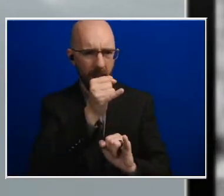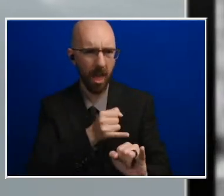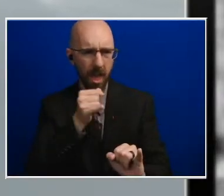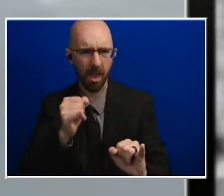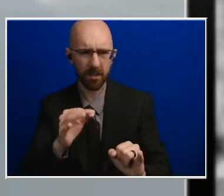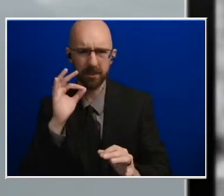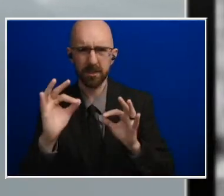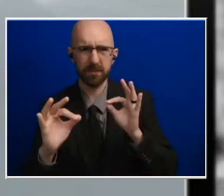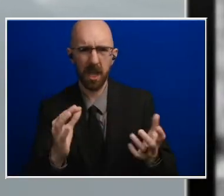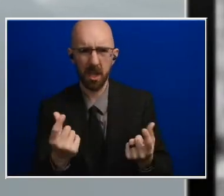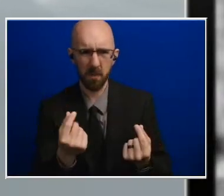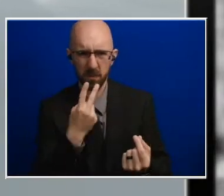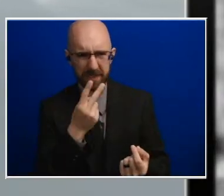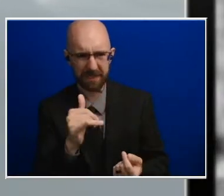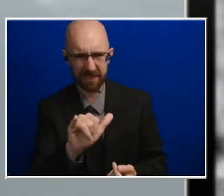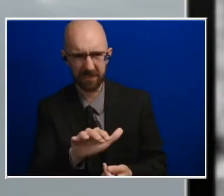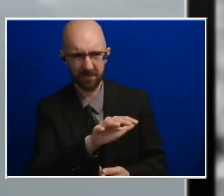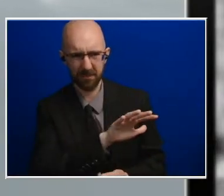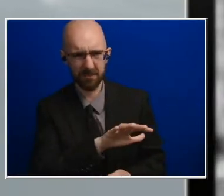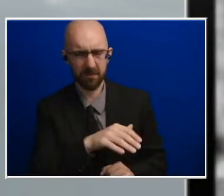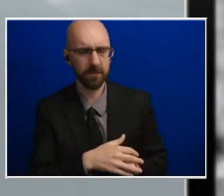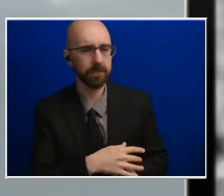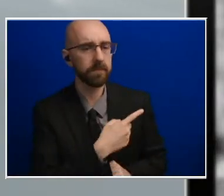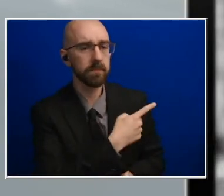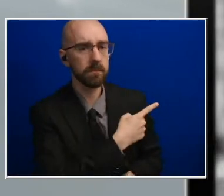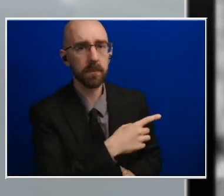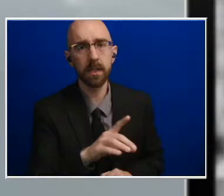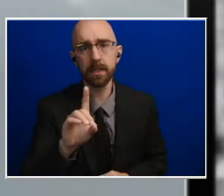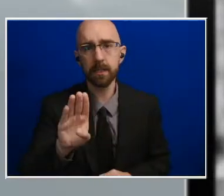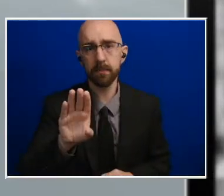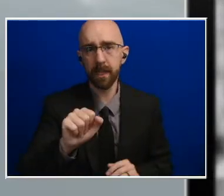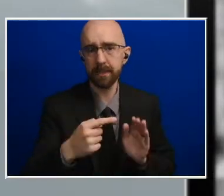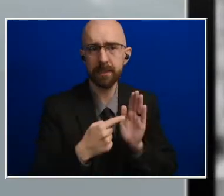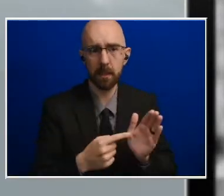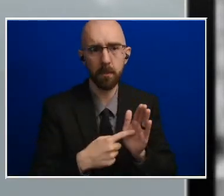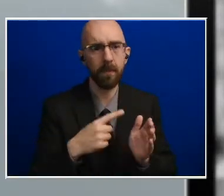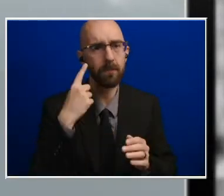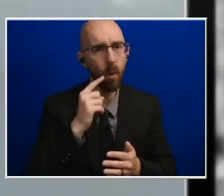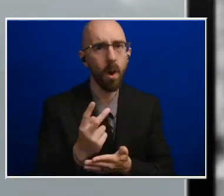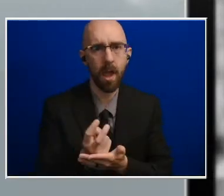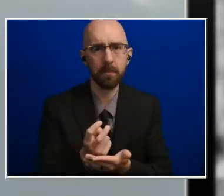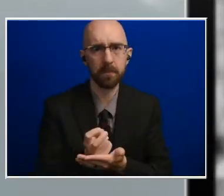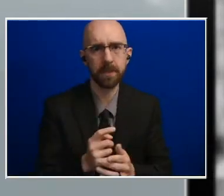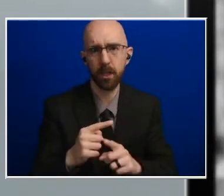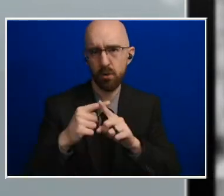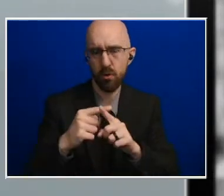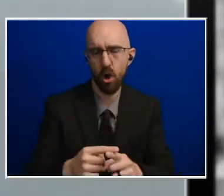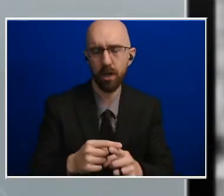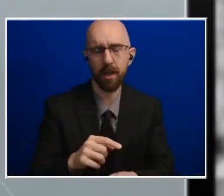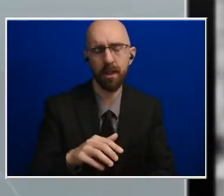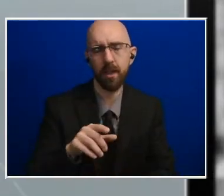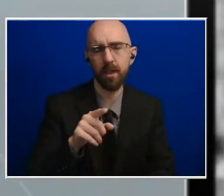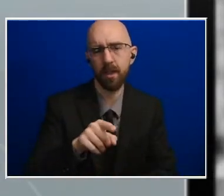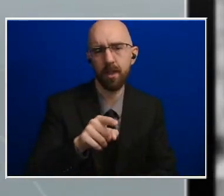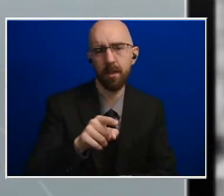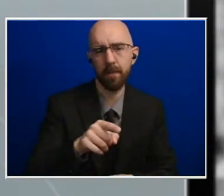this is an example of deep brain stimulation for epilepsy, targeting the spots are the anterior nucleus of